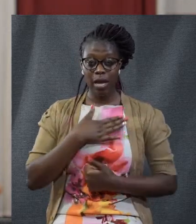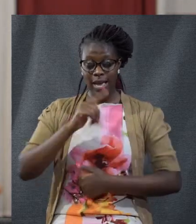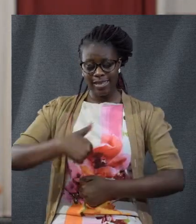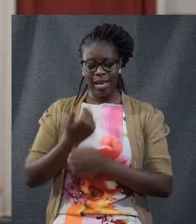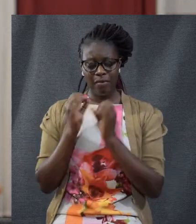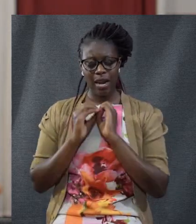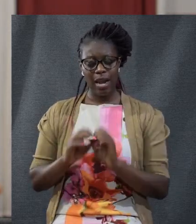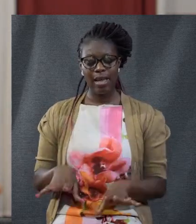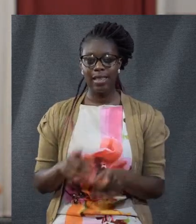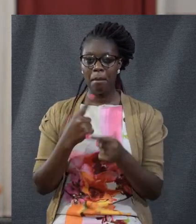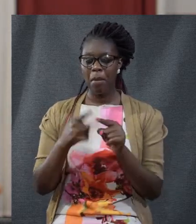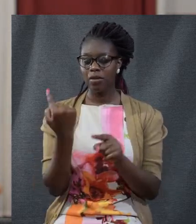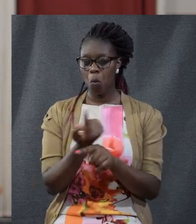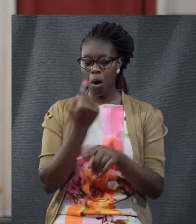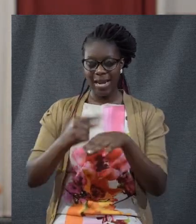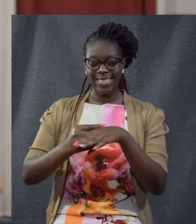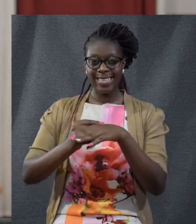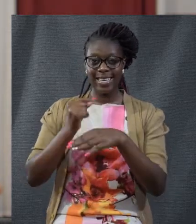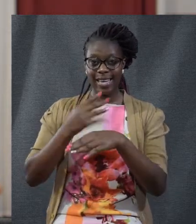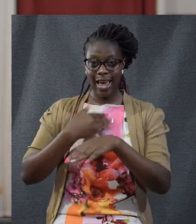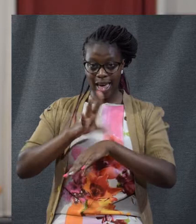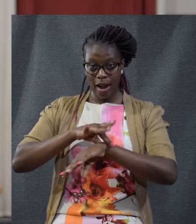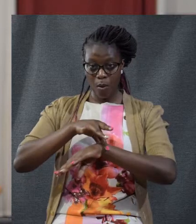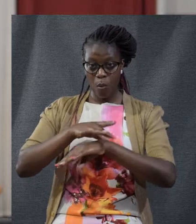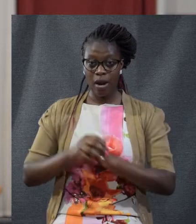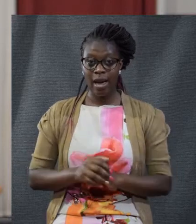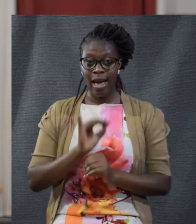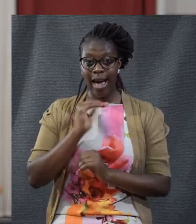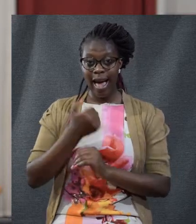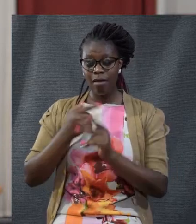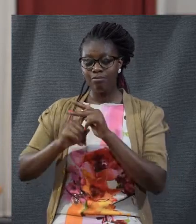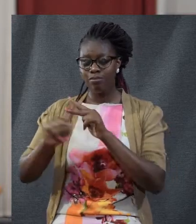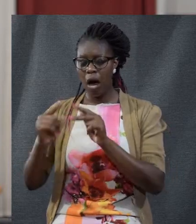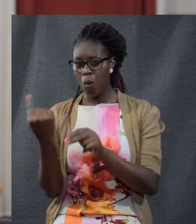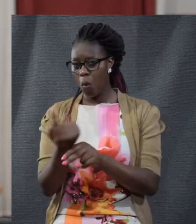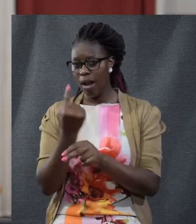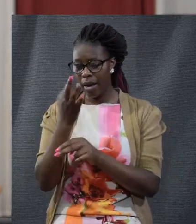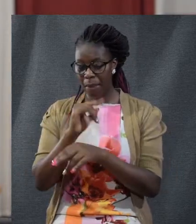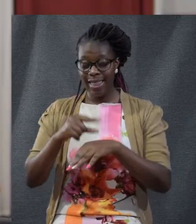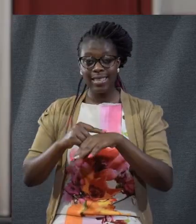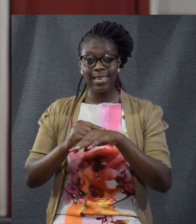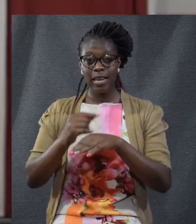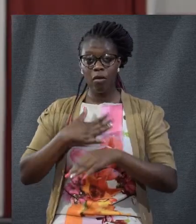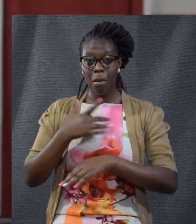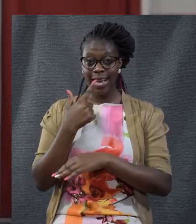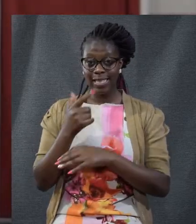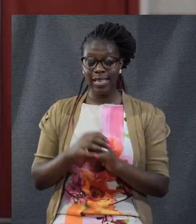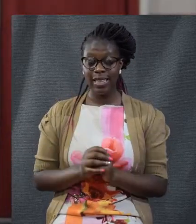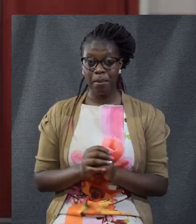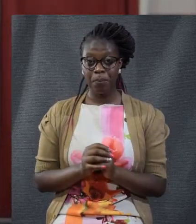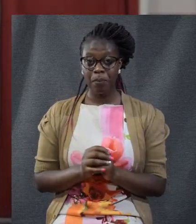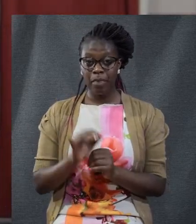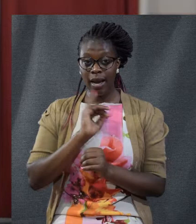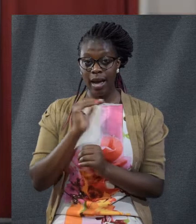nothing but skin and bones. I have escaped only by the skin of my teeth.